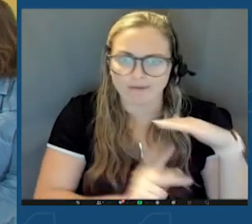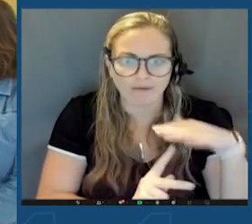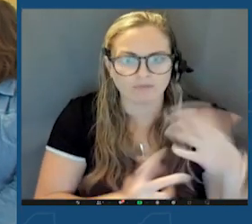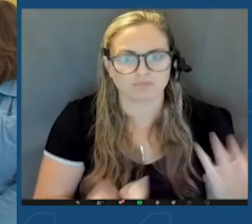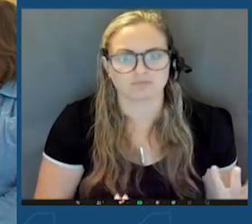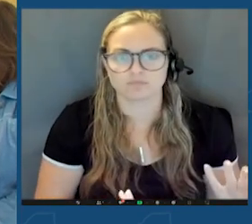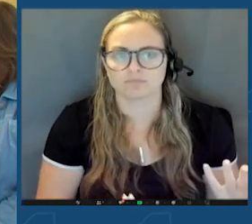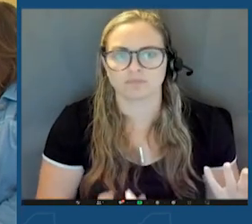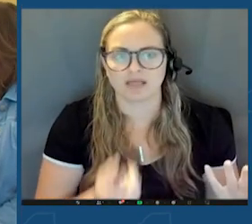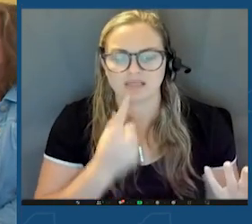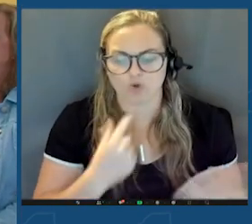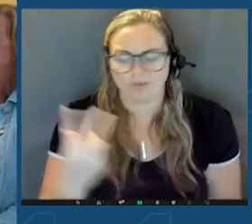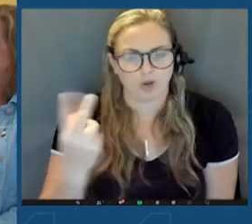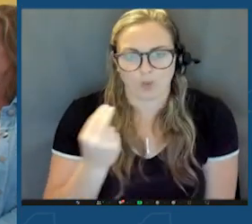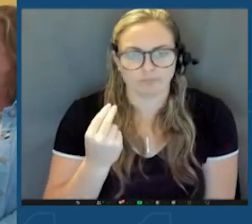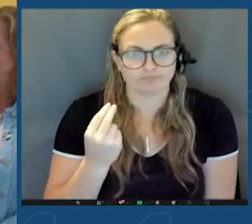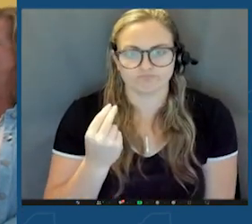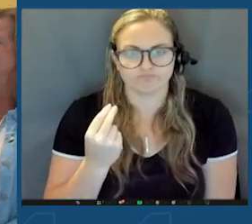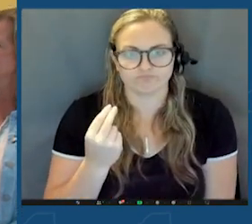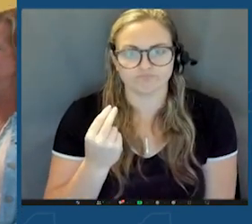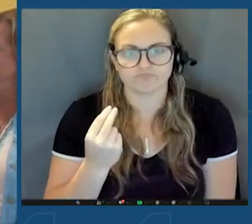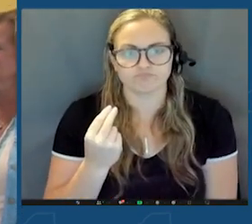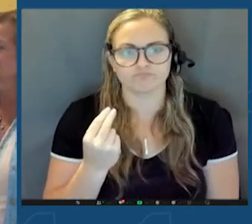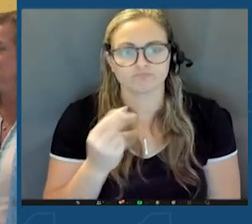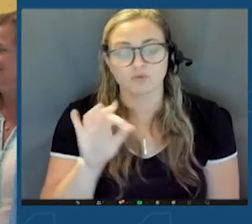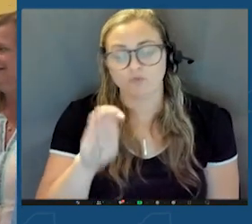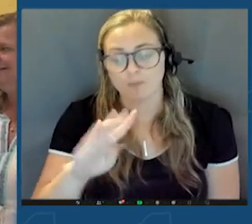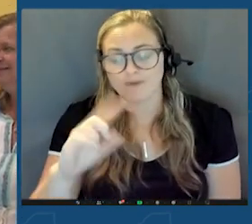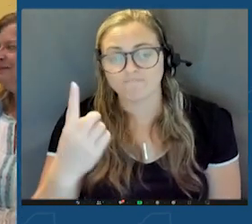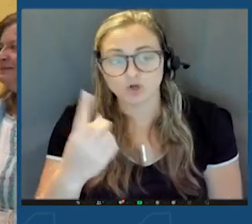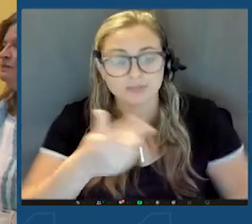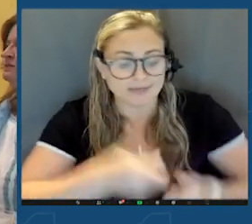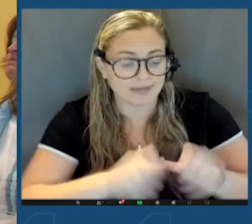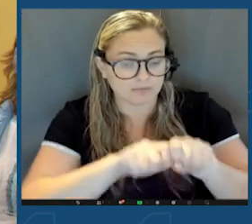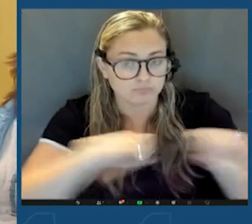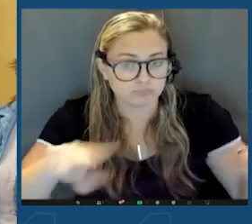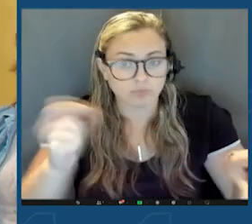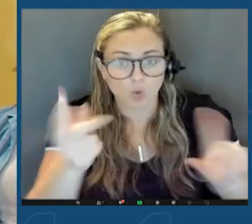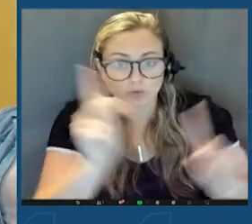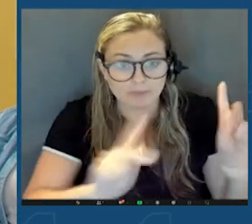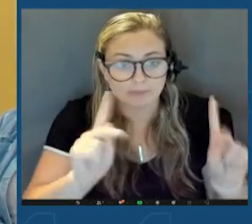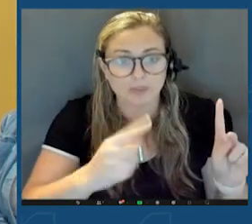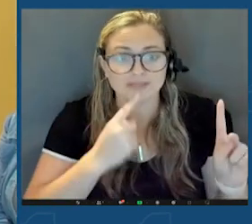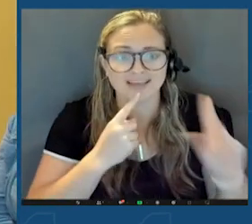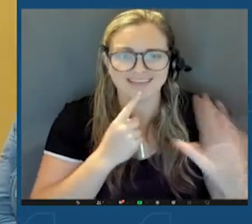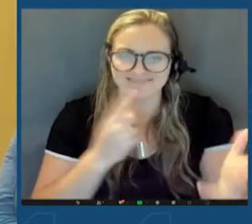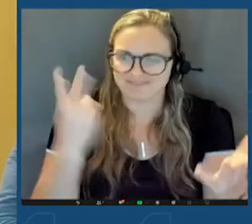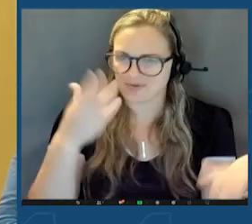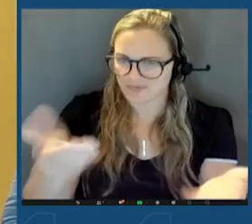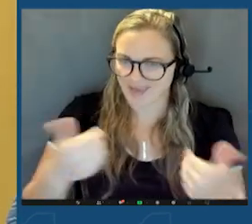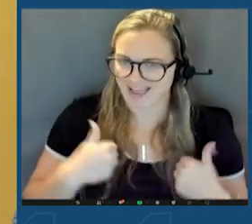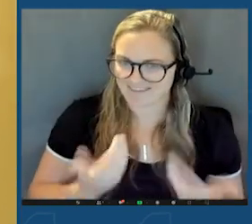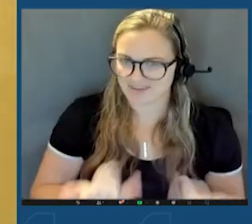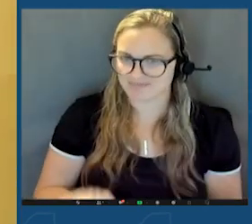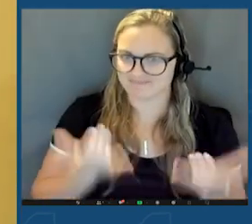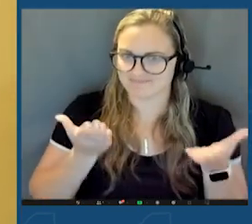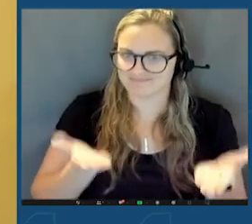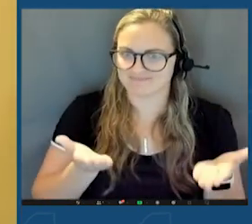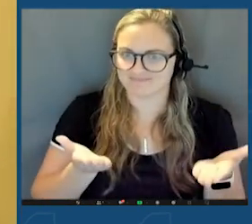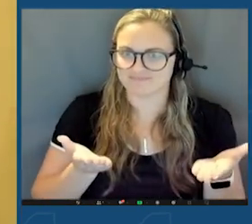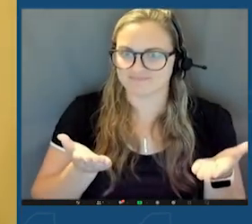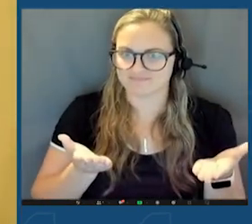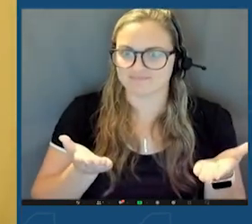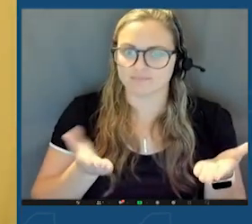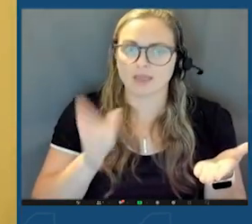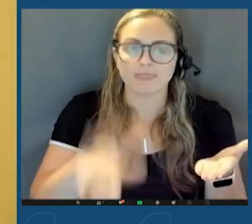was told no. So February 1st of this year, I texted every one of those people and I said, look at what we have. And that's really